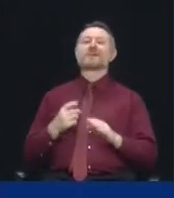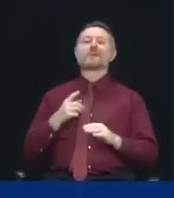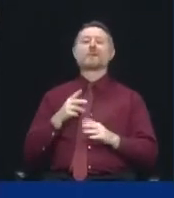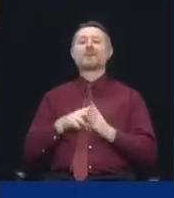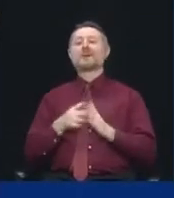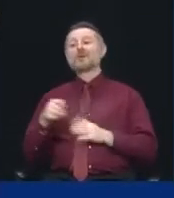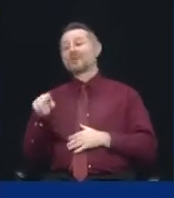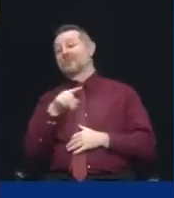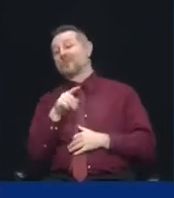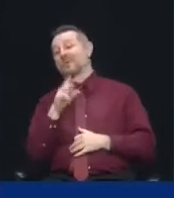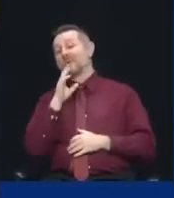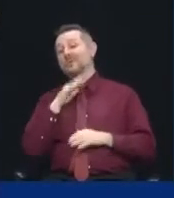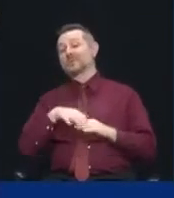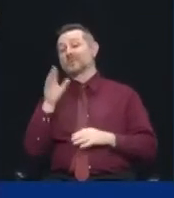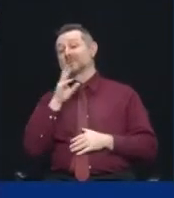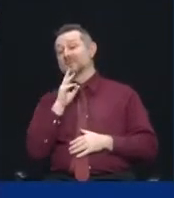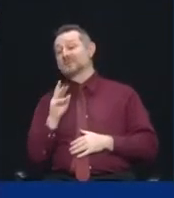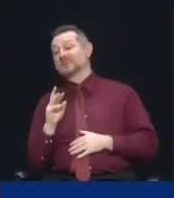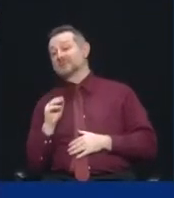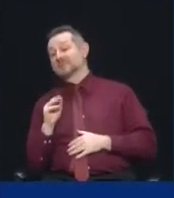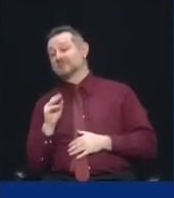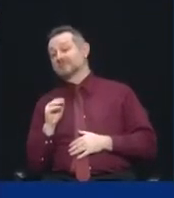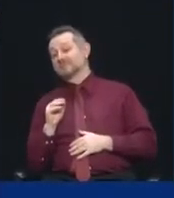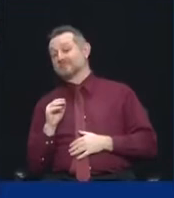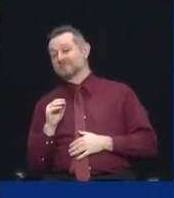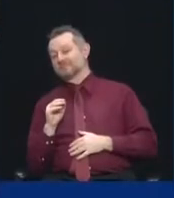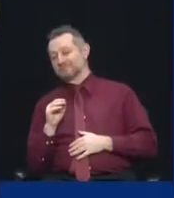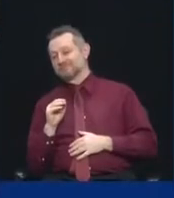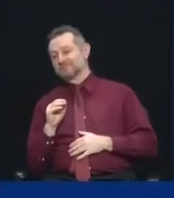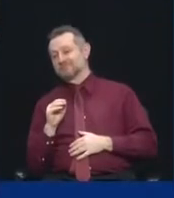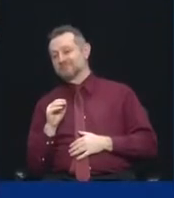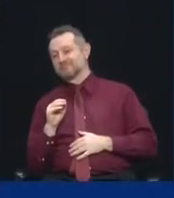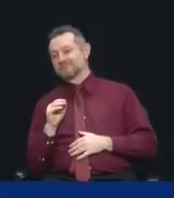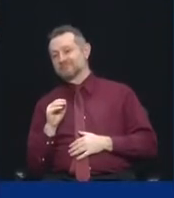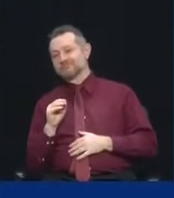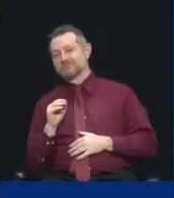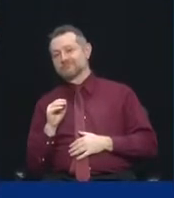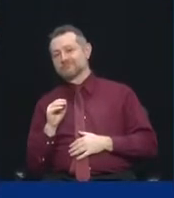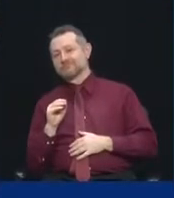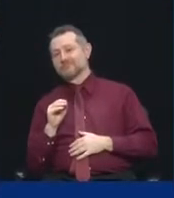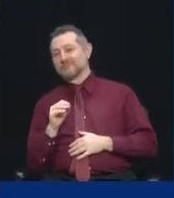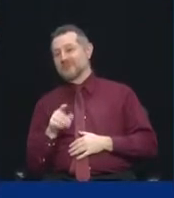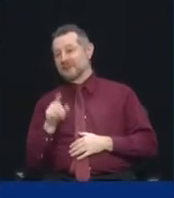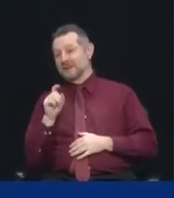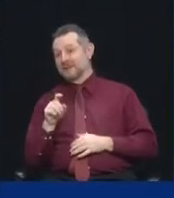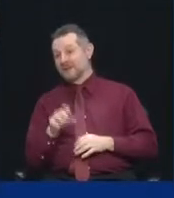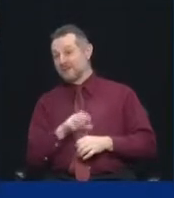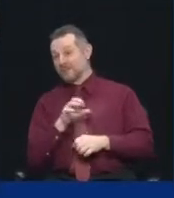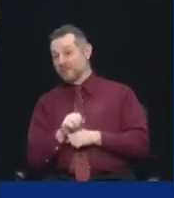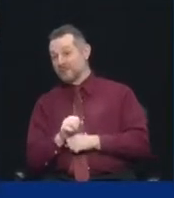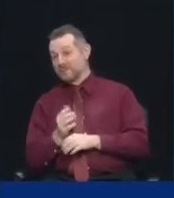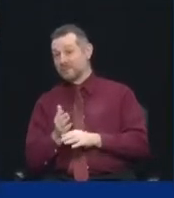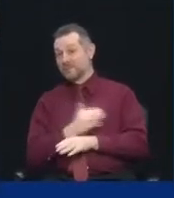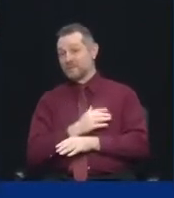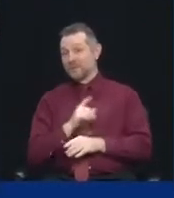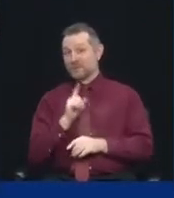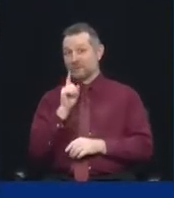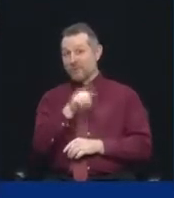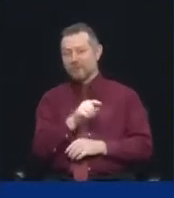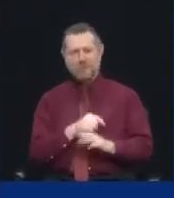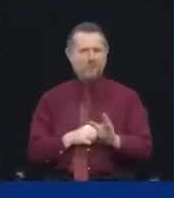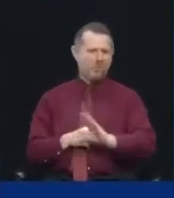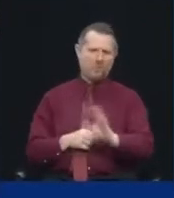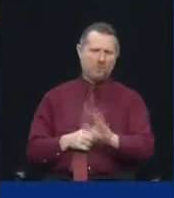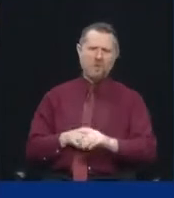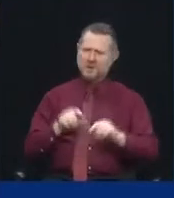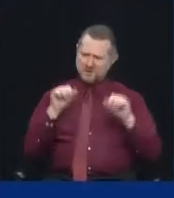60 years old of age, you don't even need an appointment to get a vaccine. You can just walk